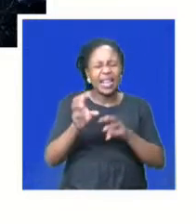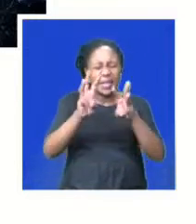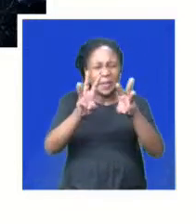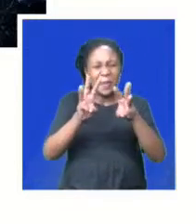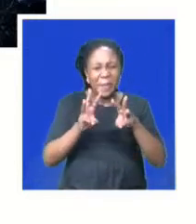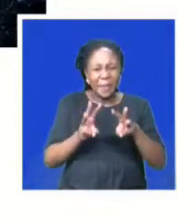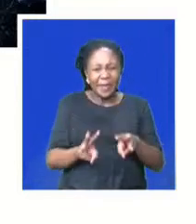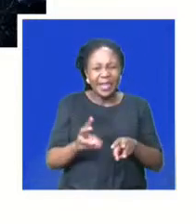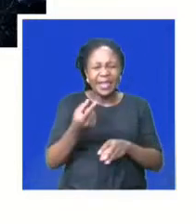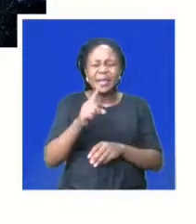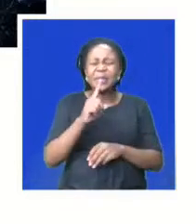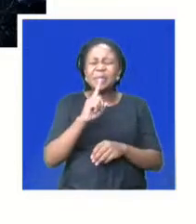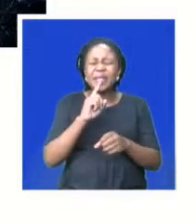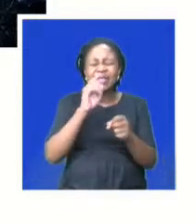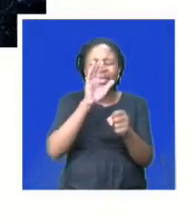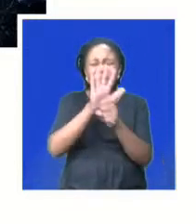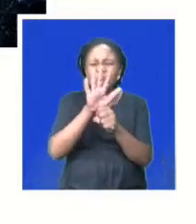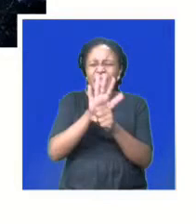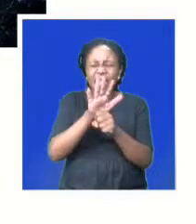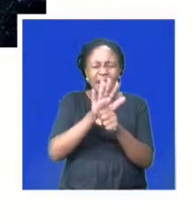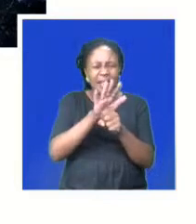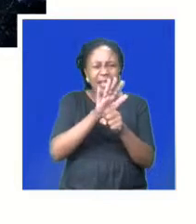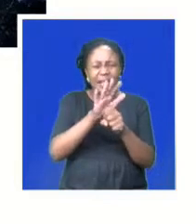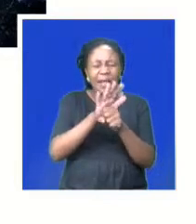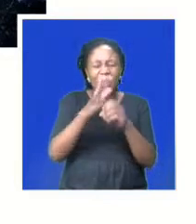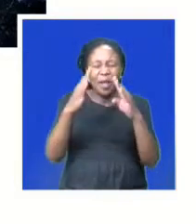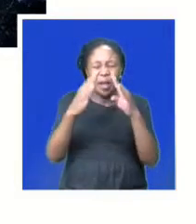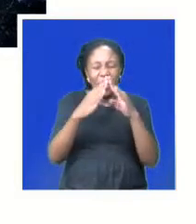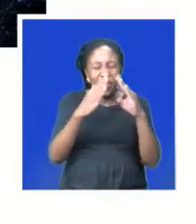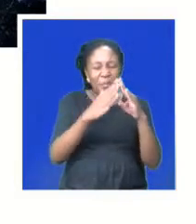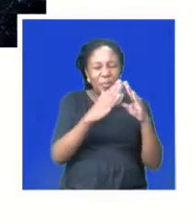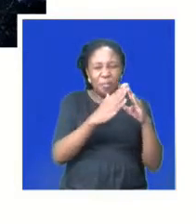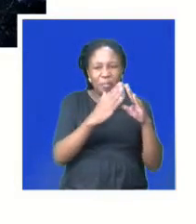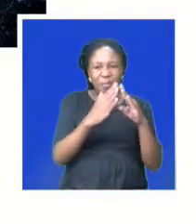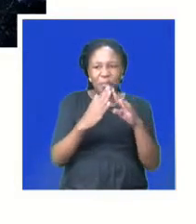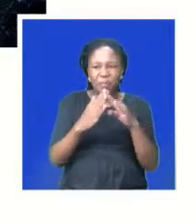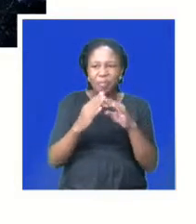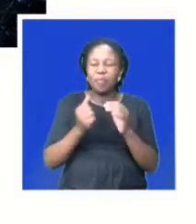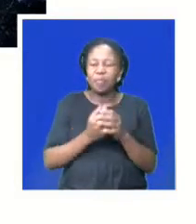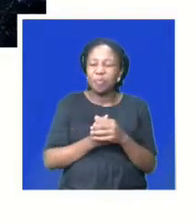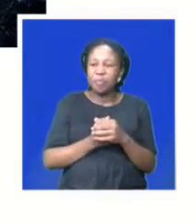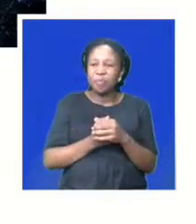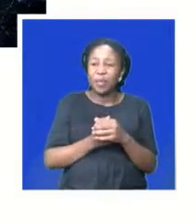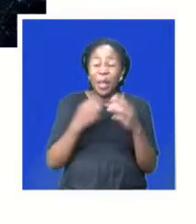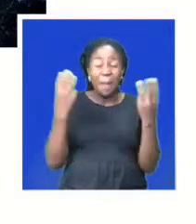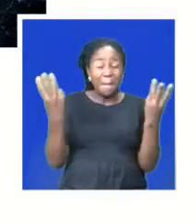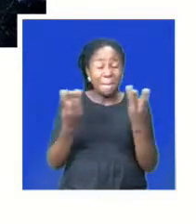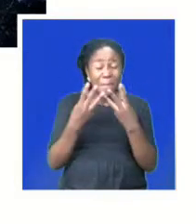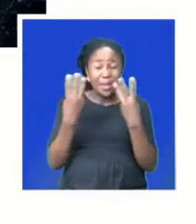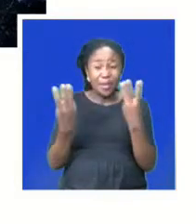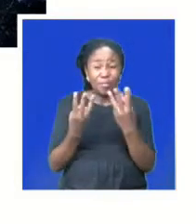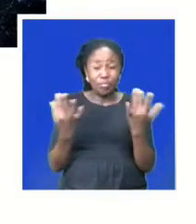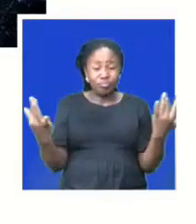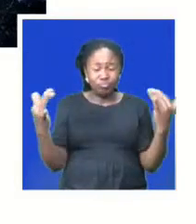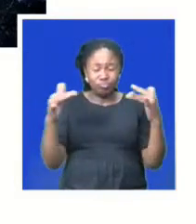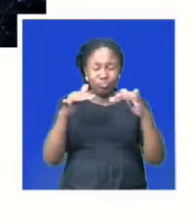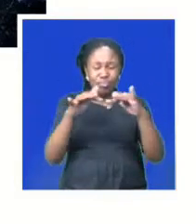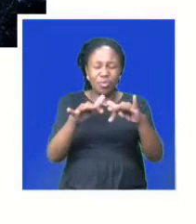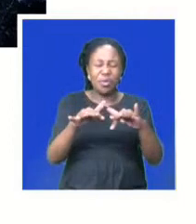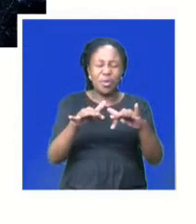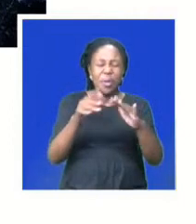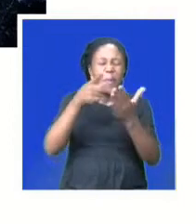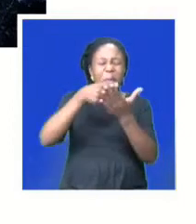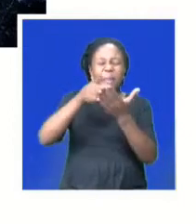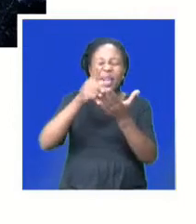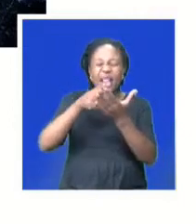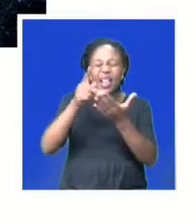piece of land. This is a place where people come and rent these flats so that they are